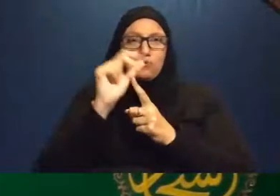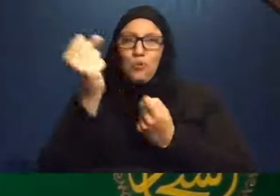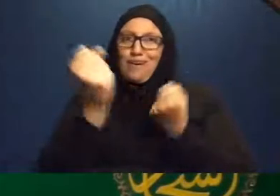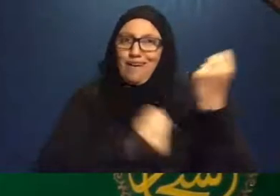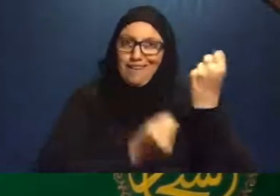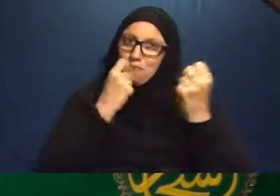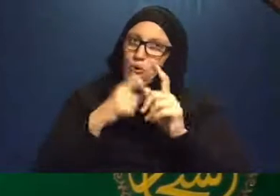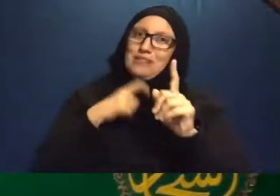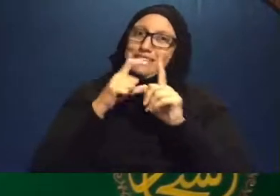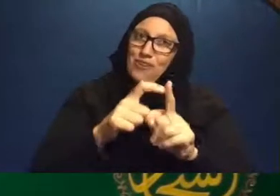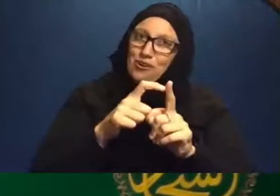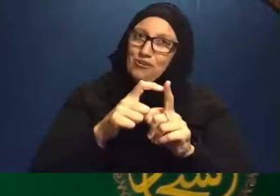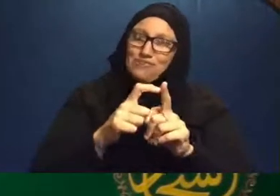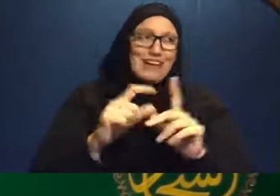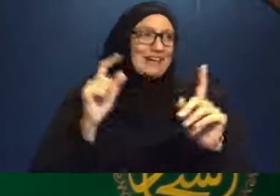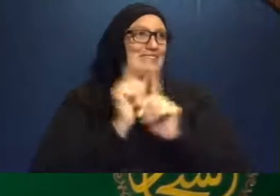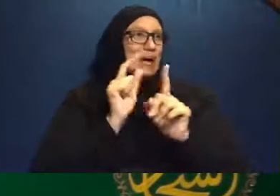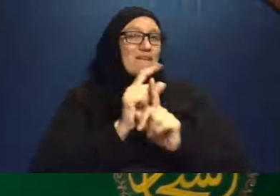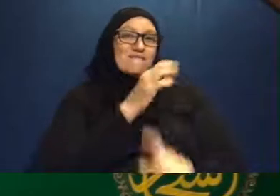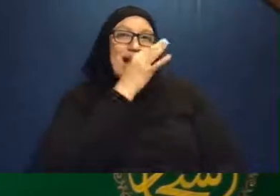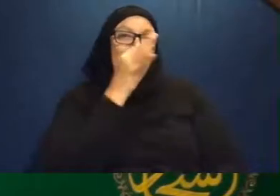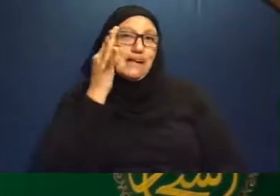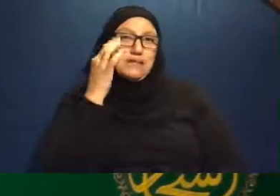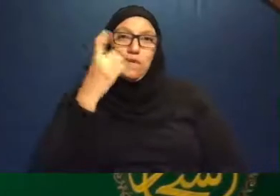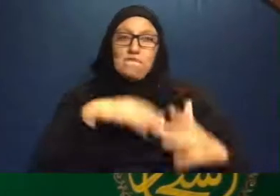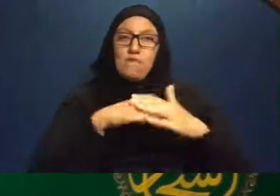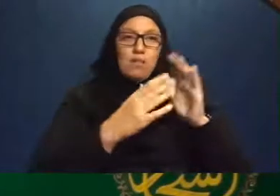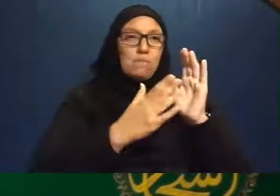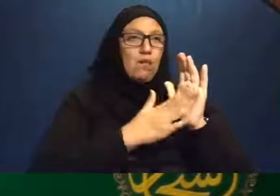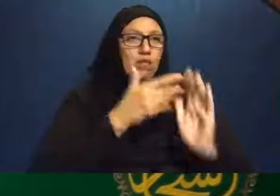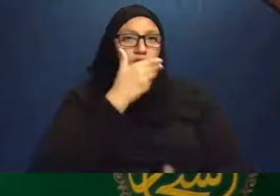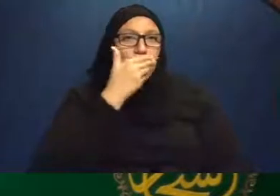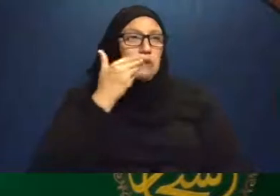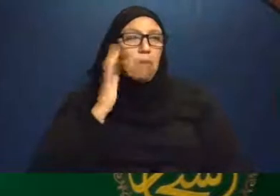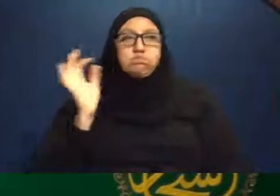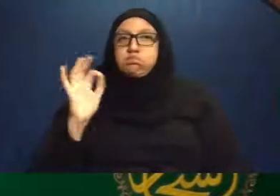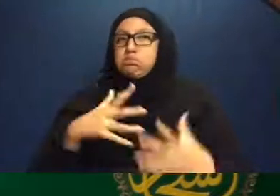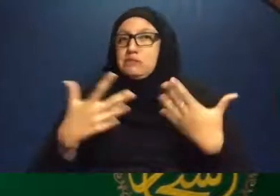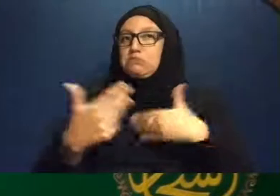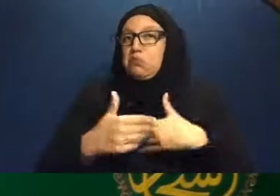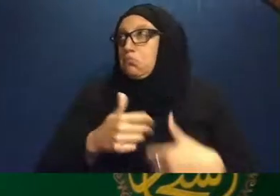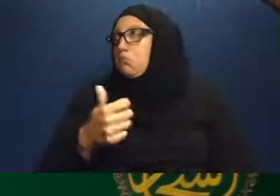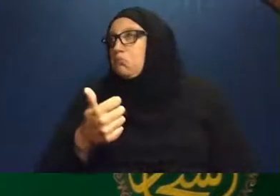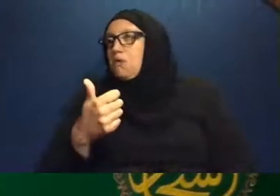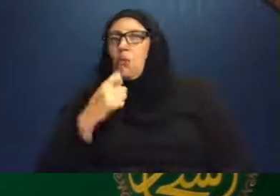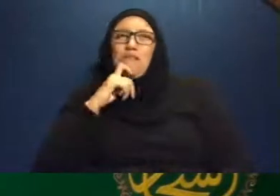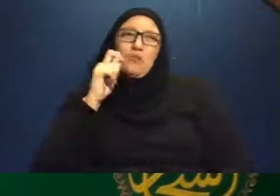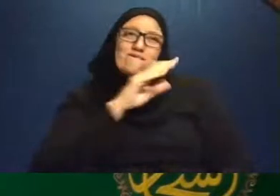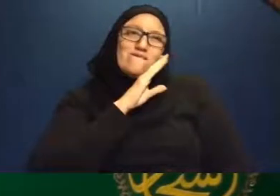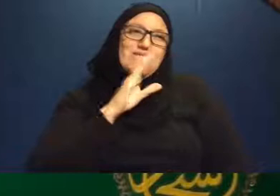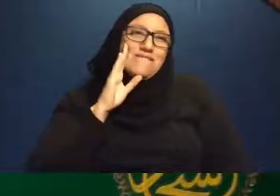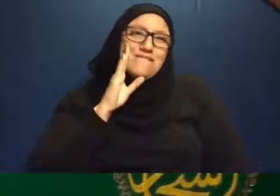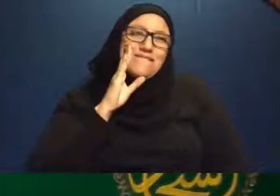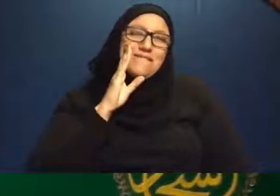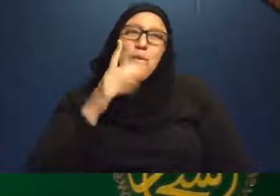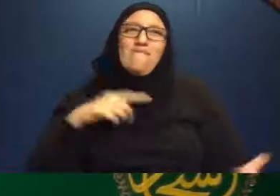Likewise, to fast the months of Ramadan, it wasn't a big deal. It's not, the months of Ramadan soon will finish and we are going to miss